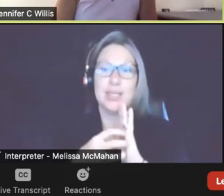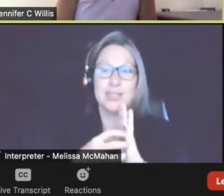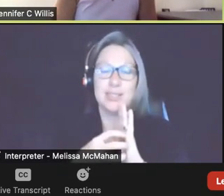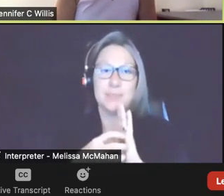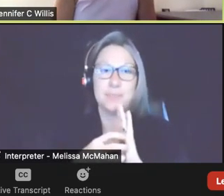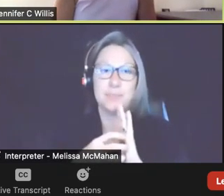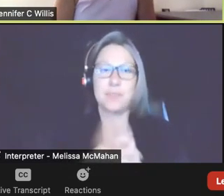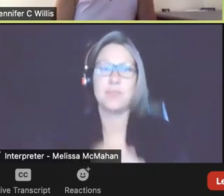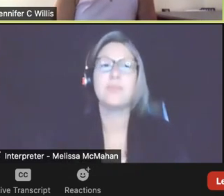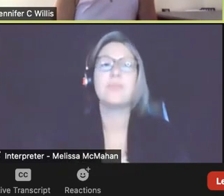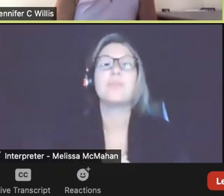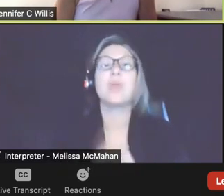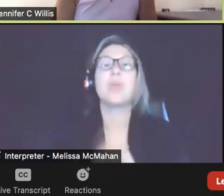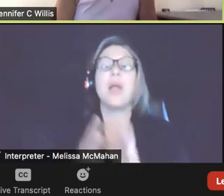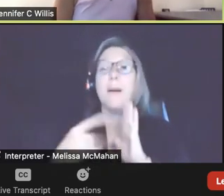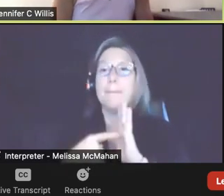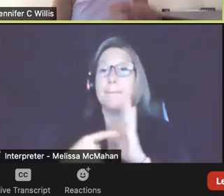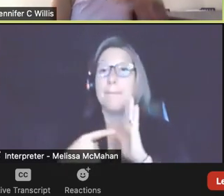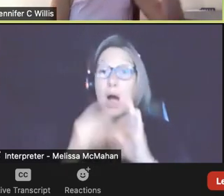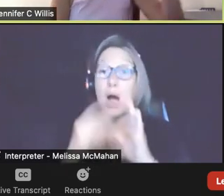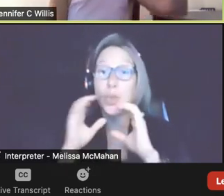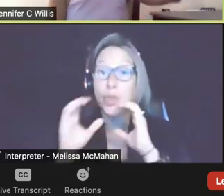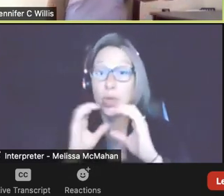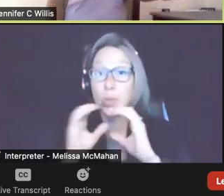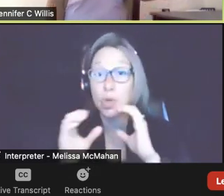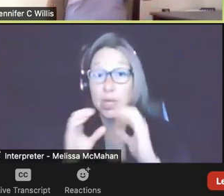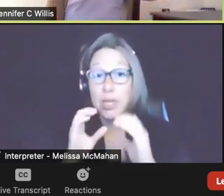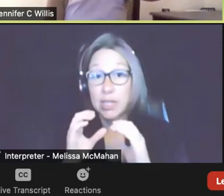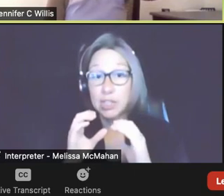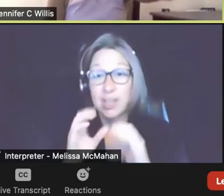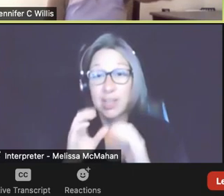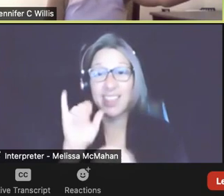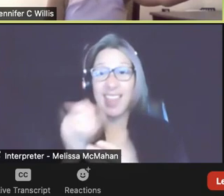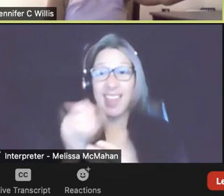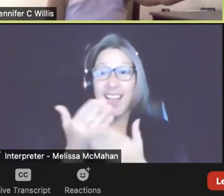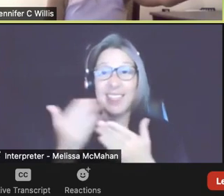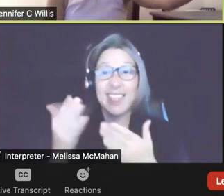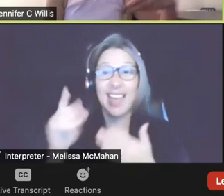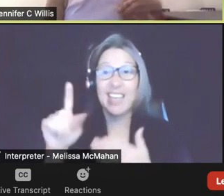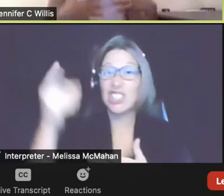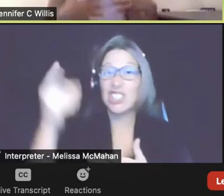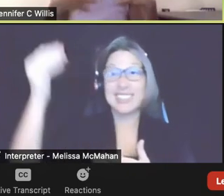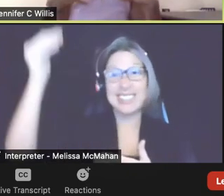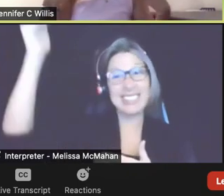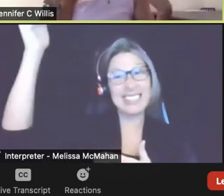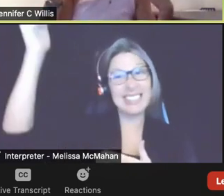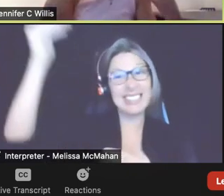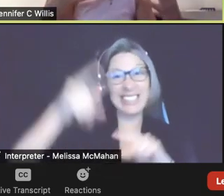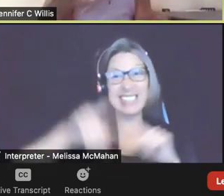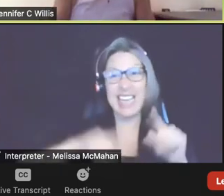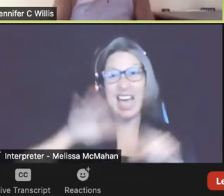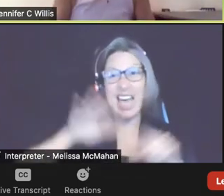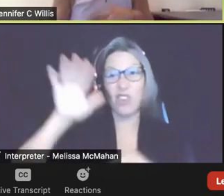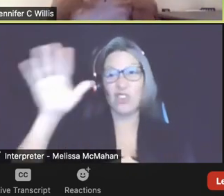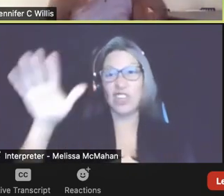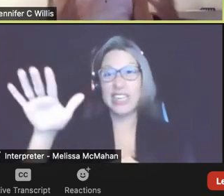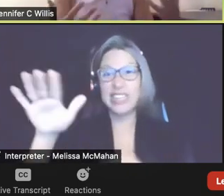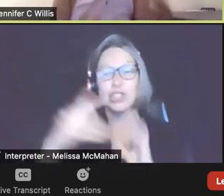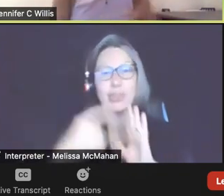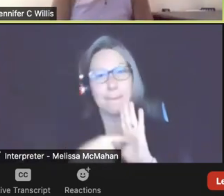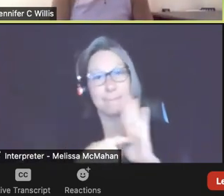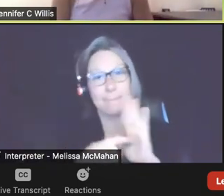Modeling that communication, having that item be just out of the child's reach, and modeling that communication for them of what we want them to do to